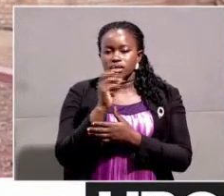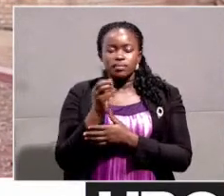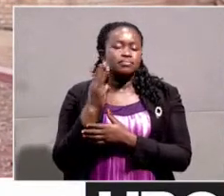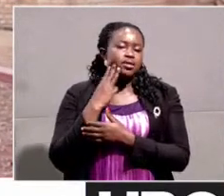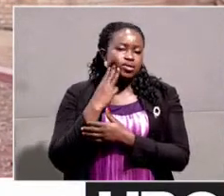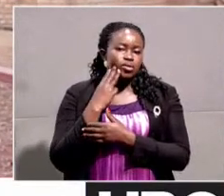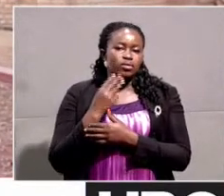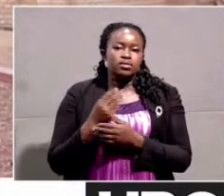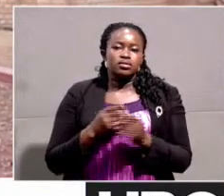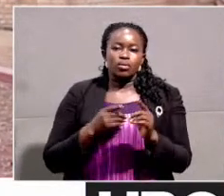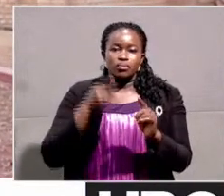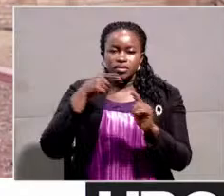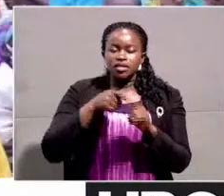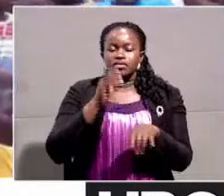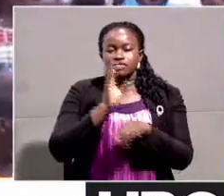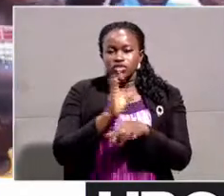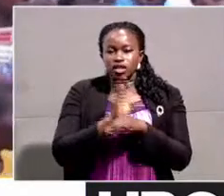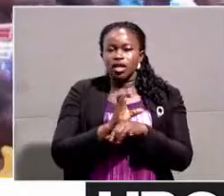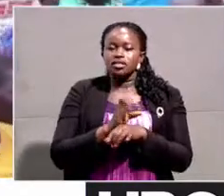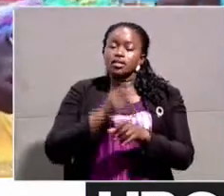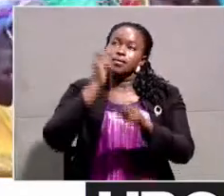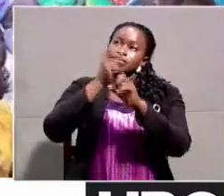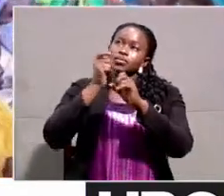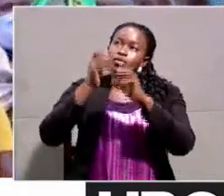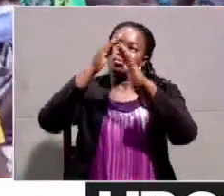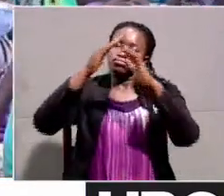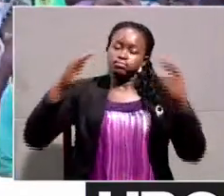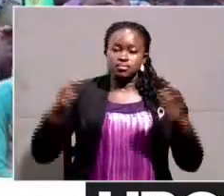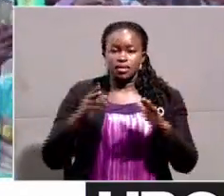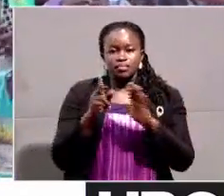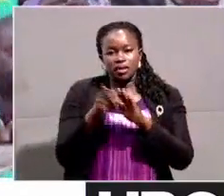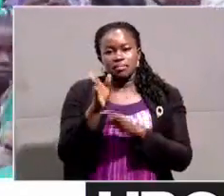towards roofing of the church at Chatiri.